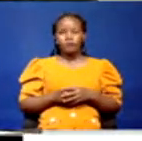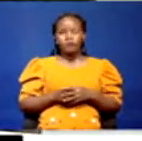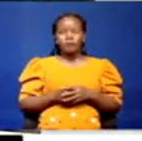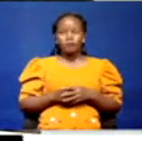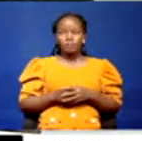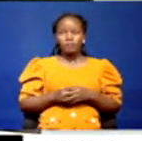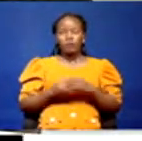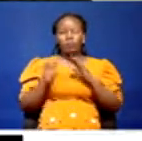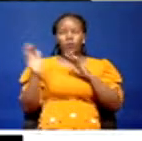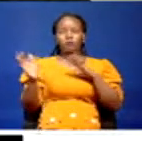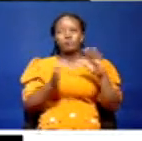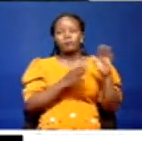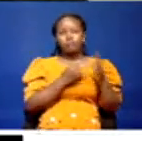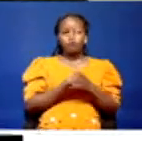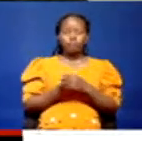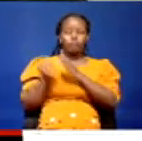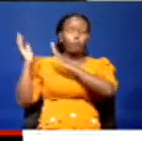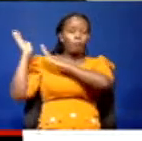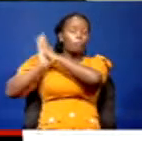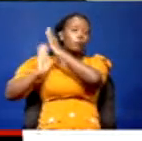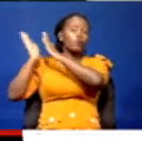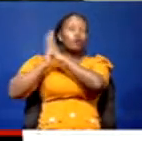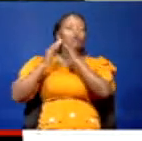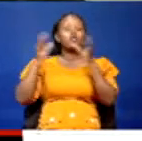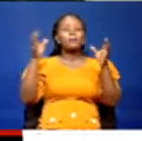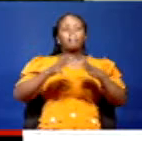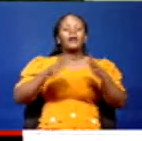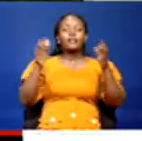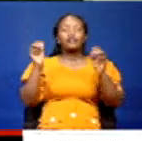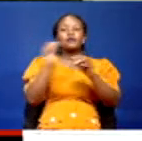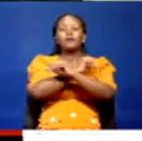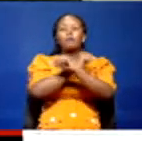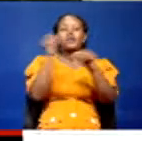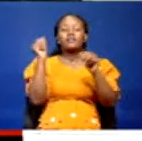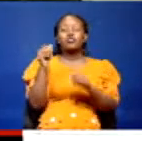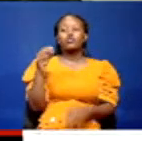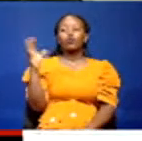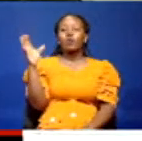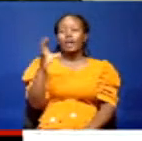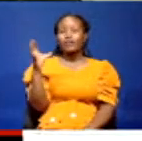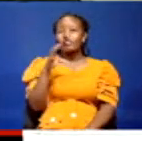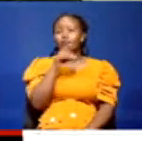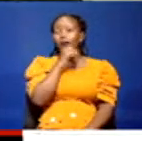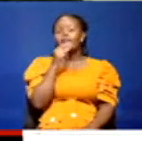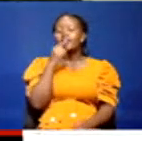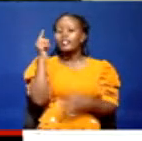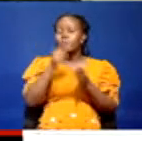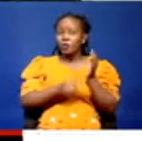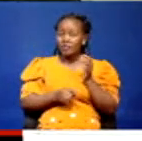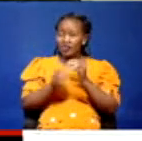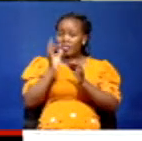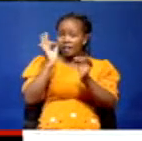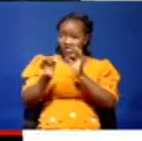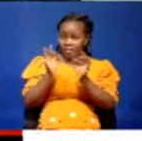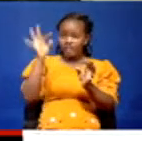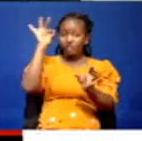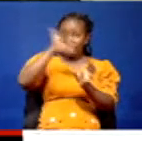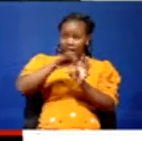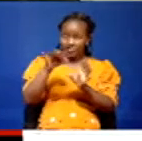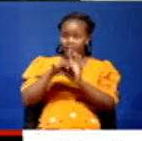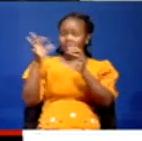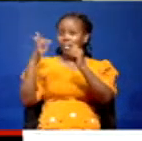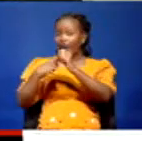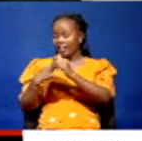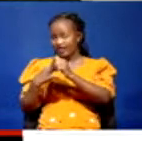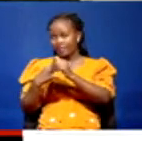And now the Roots Party presidential candidate Professor George Wajackoyah now says if elected to power in the August polls, he will